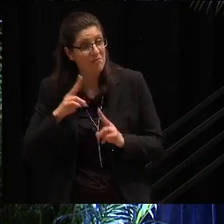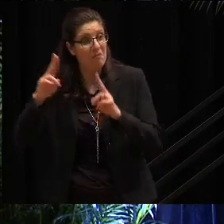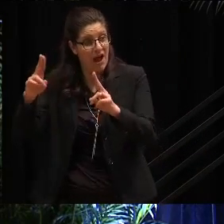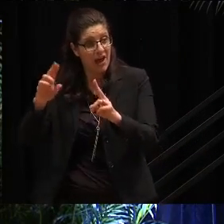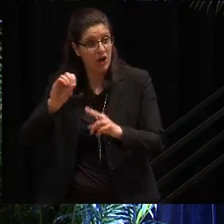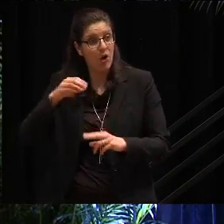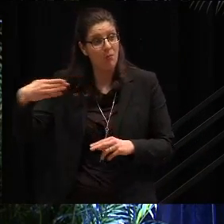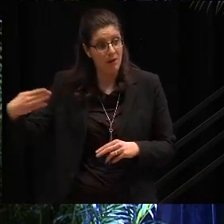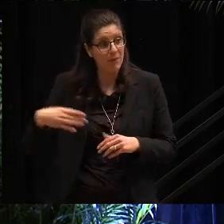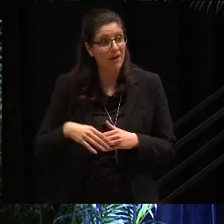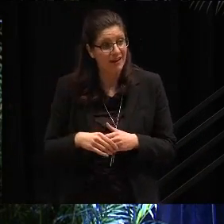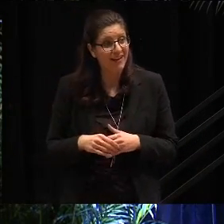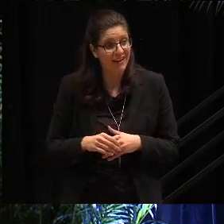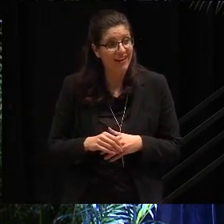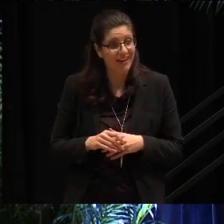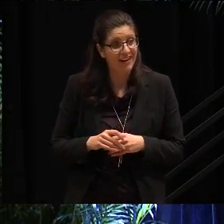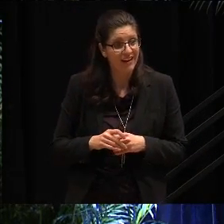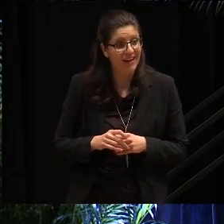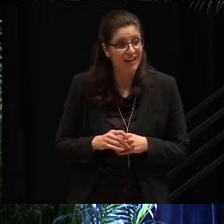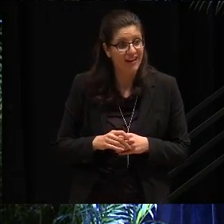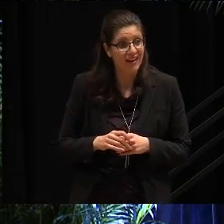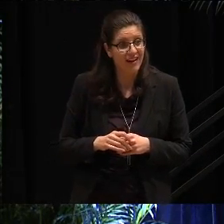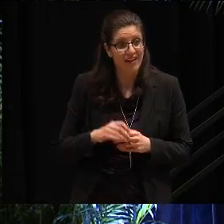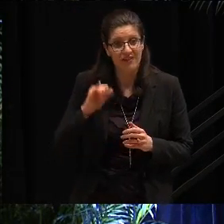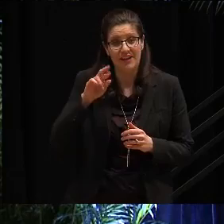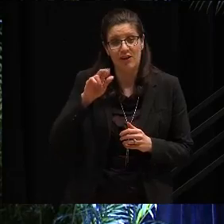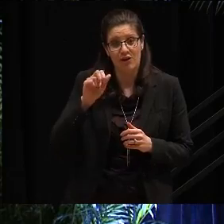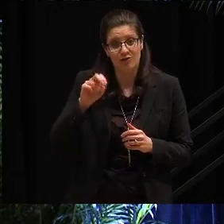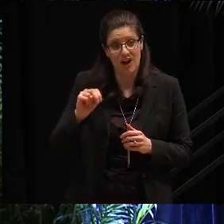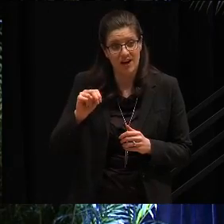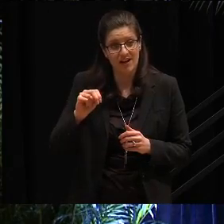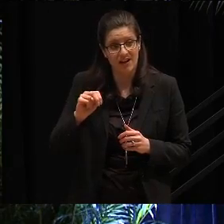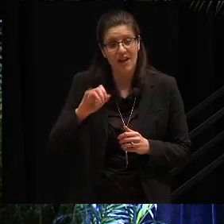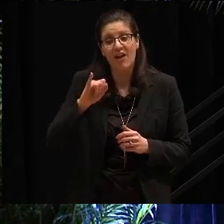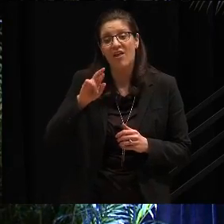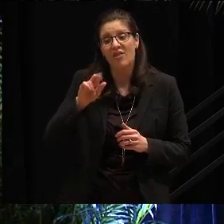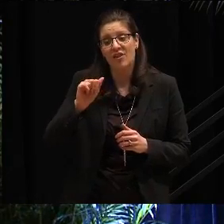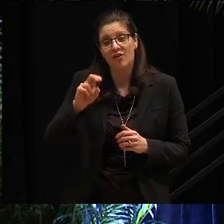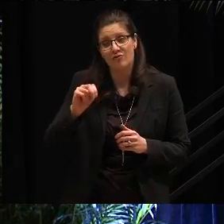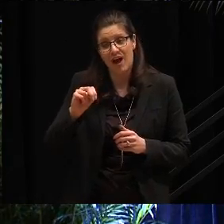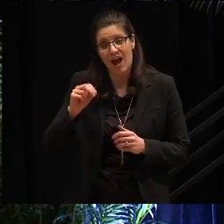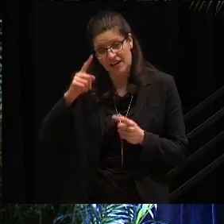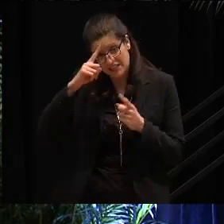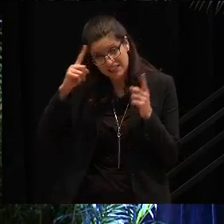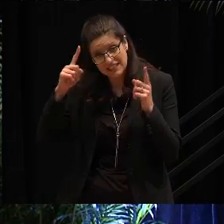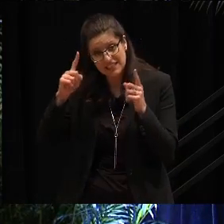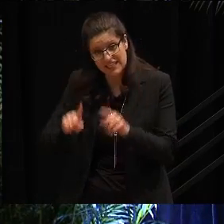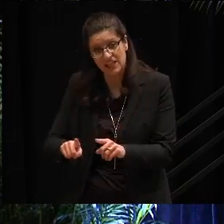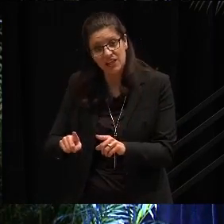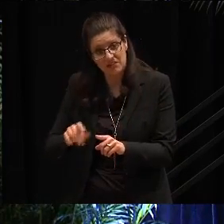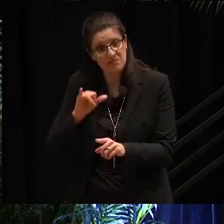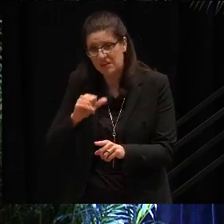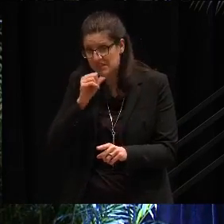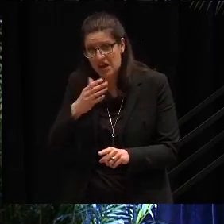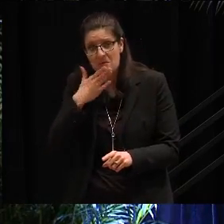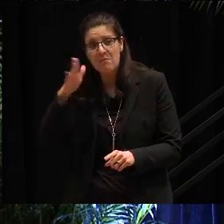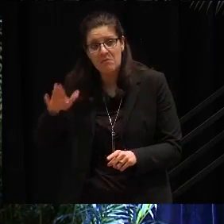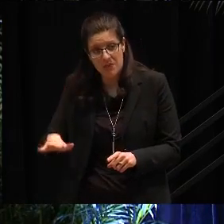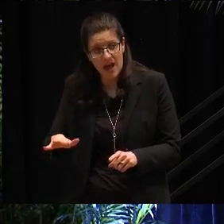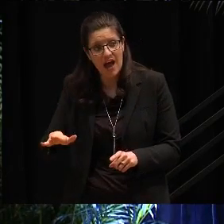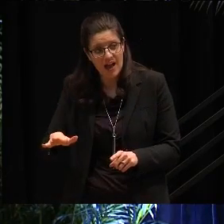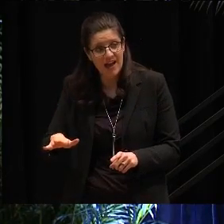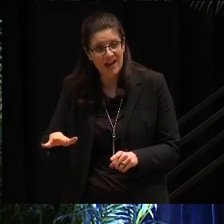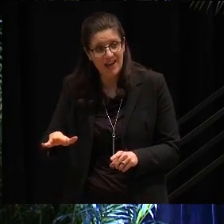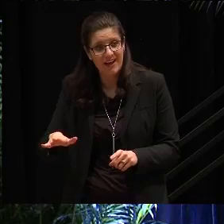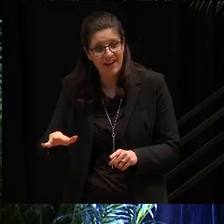About Barack Obama? Yes. I think the Iran deal actually wasn't that bad. I'm sorry, what? I think the Iran deal actually wasn't quite as bad as his Okay. opposition said Thank it you. was.